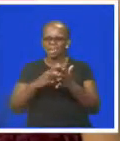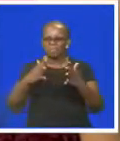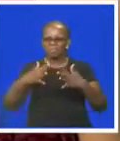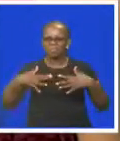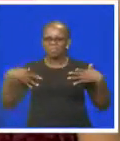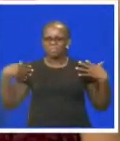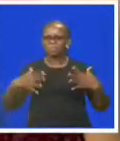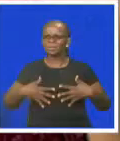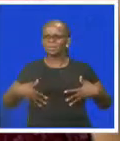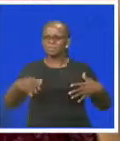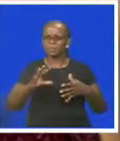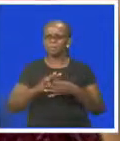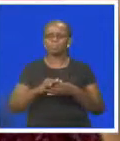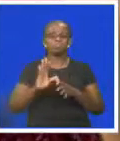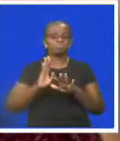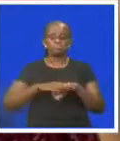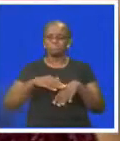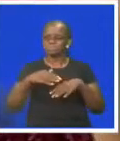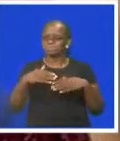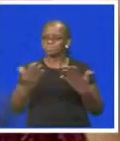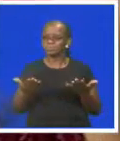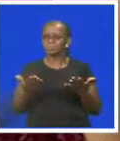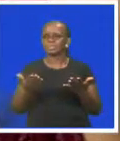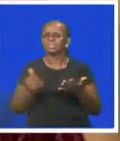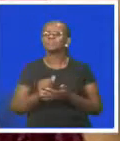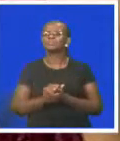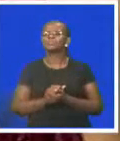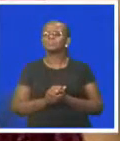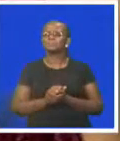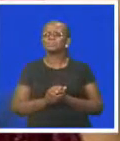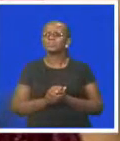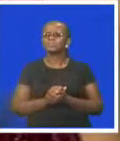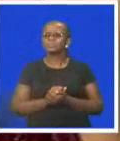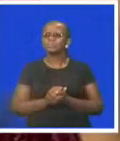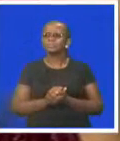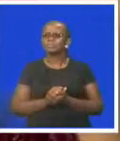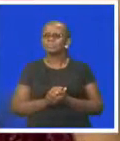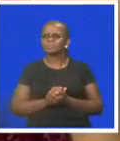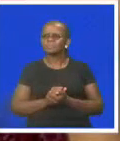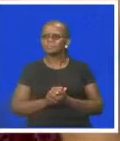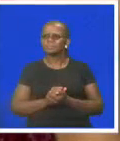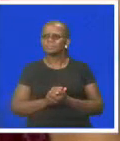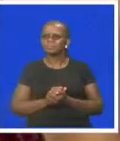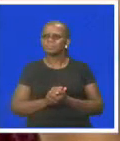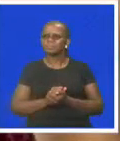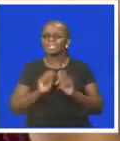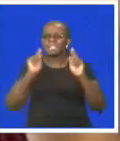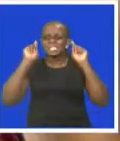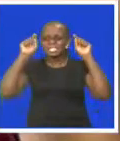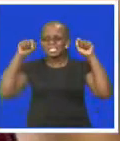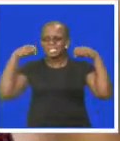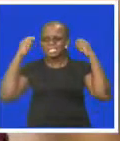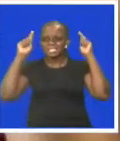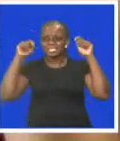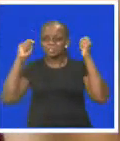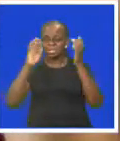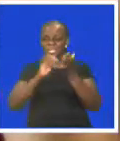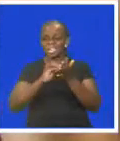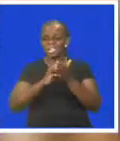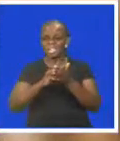home? No, we don't keep a zebra at home. Okay, do we keep sheep at home or in the